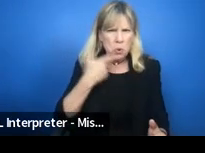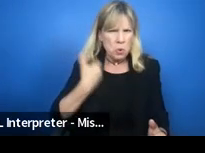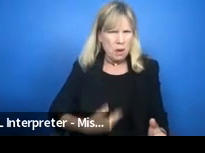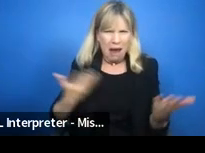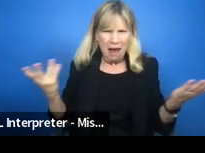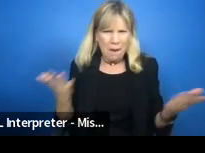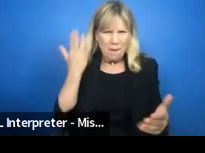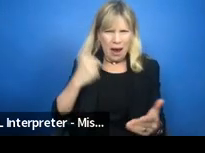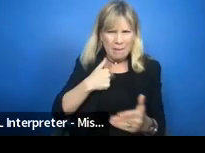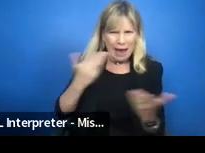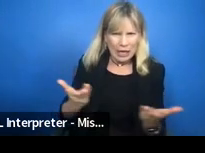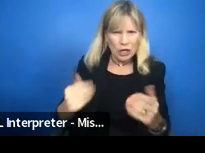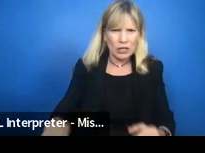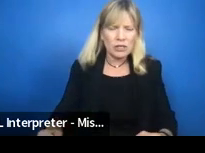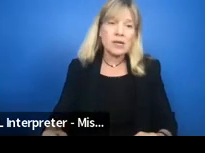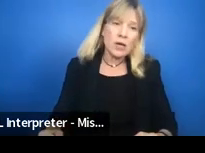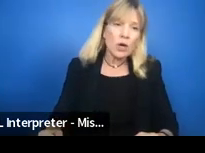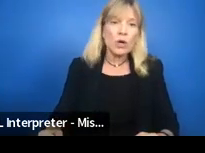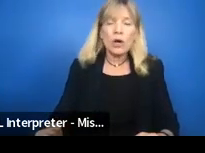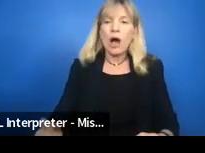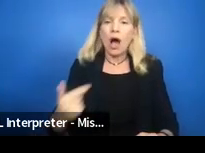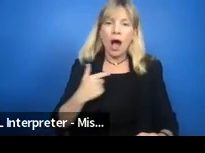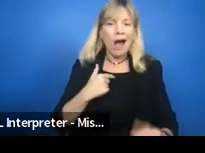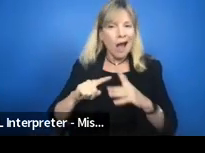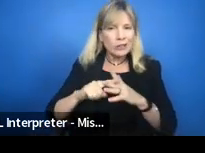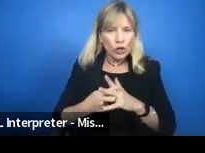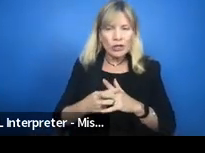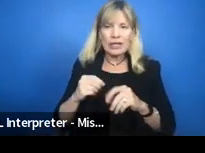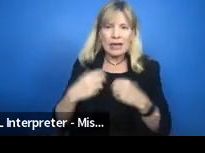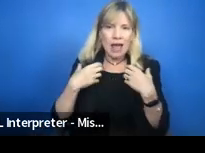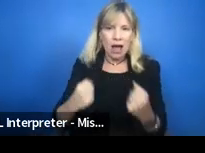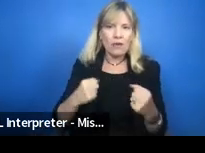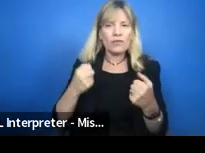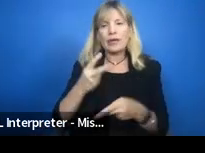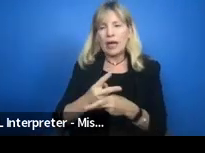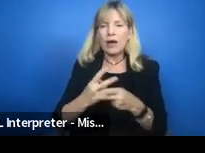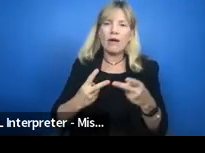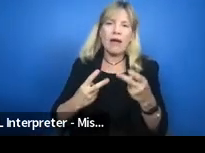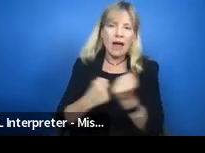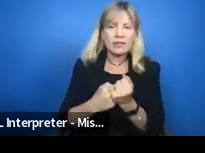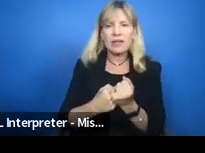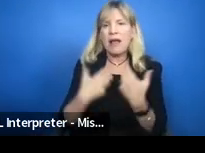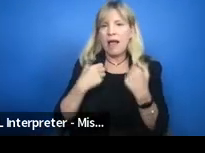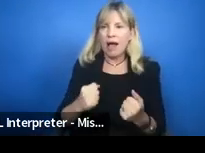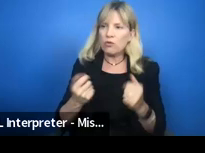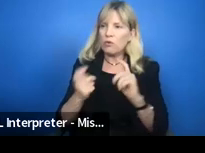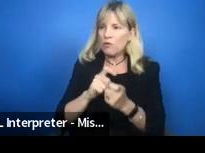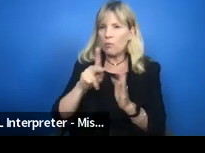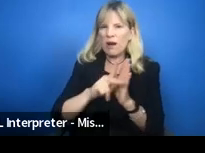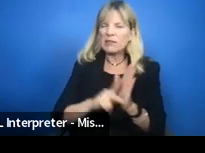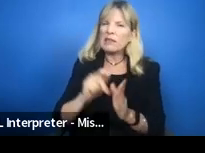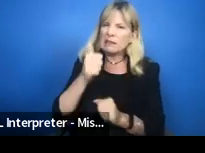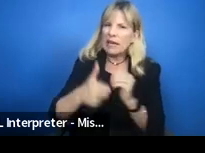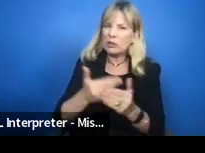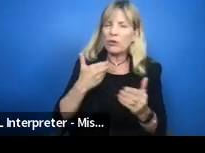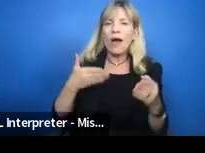am and why I'm here. So I got my start in healthcare advocacy and health reform policy about 10 years ago, right after